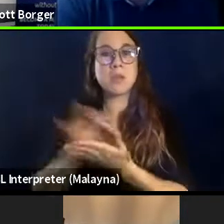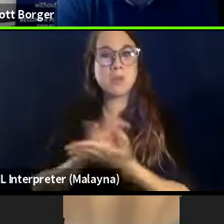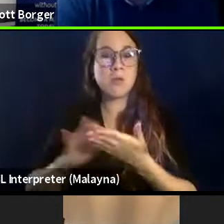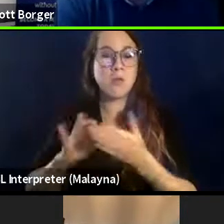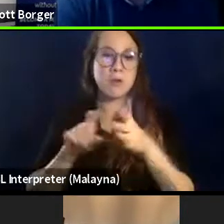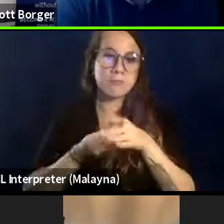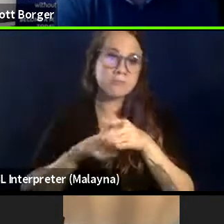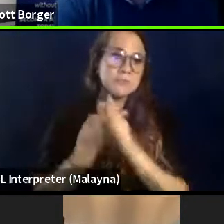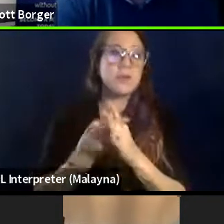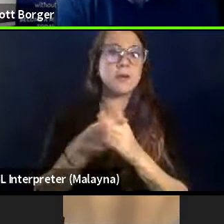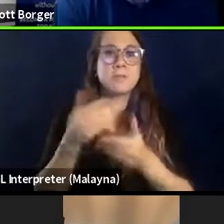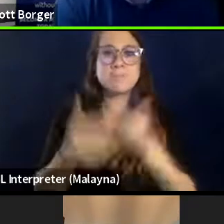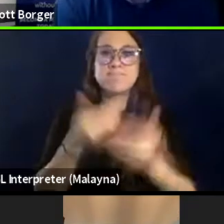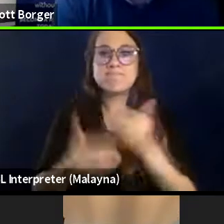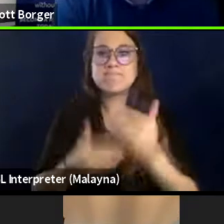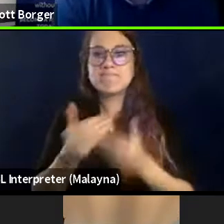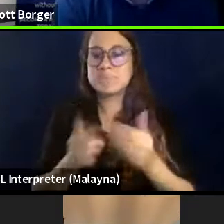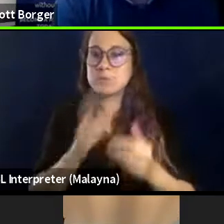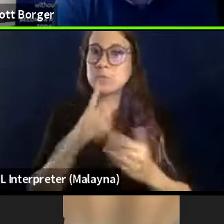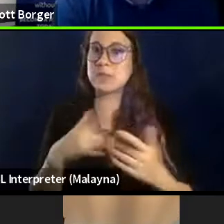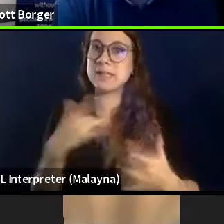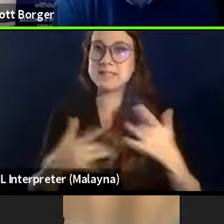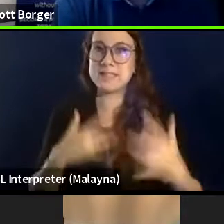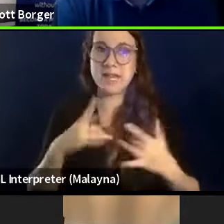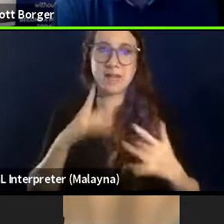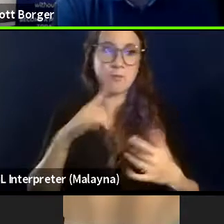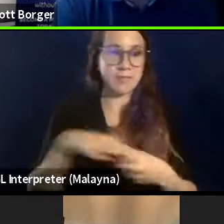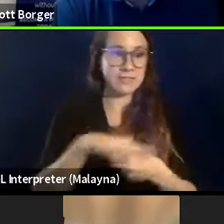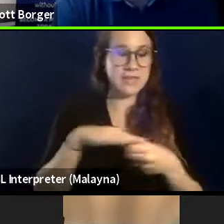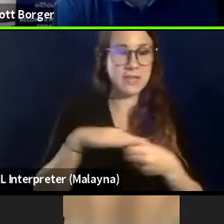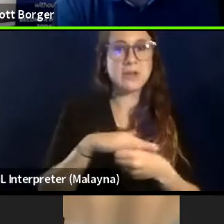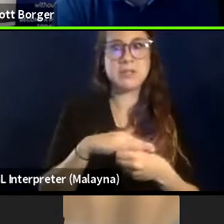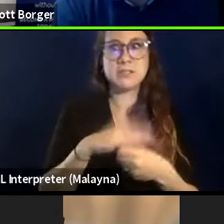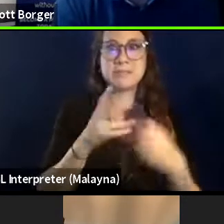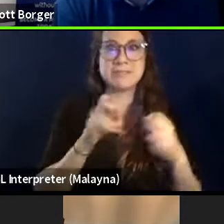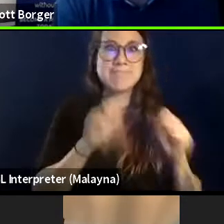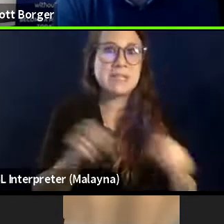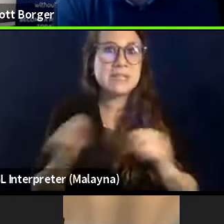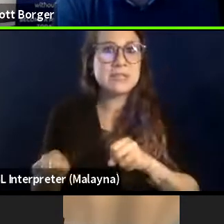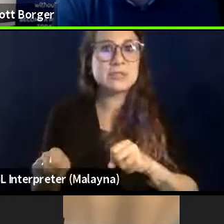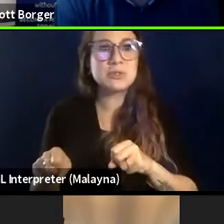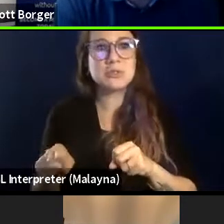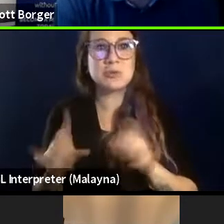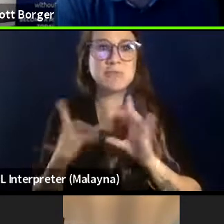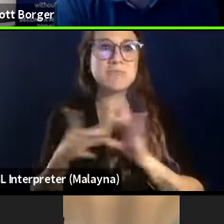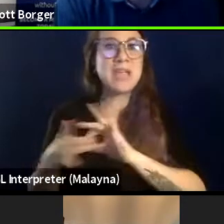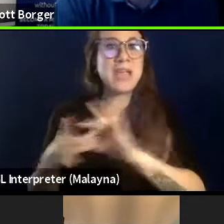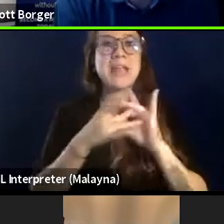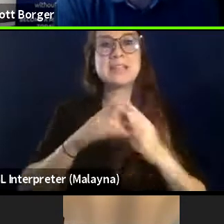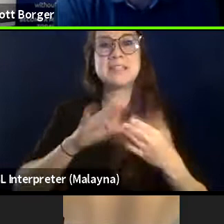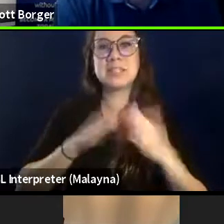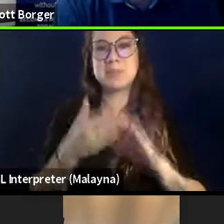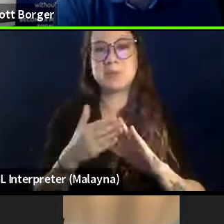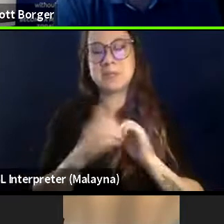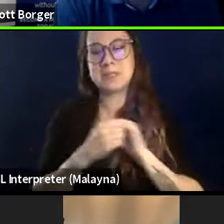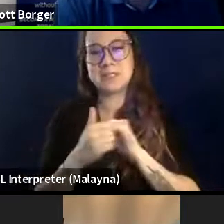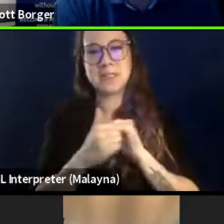excited about these neighborhoods and what the potential is of connecting the community together through